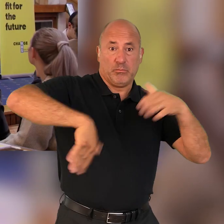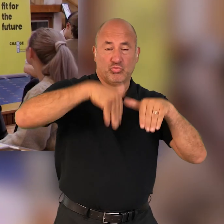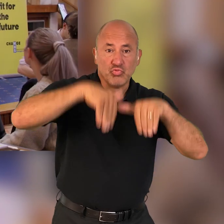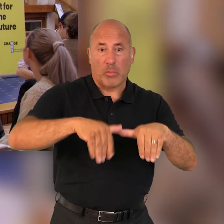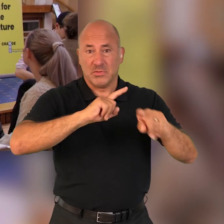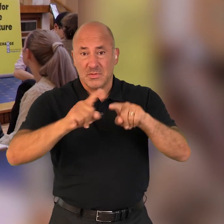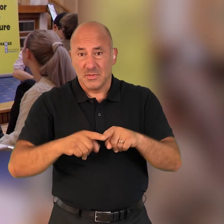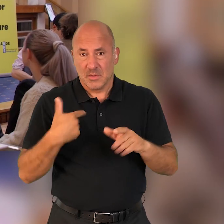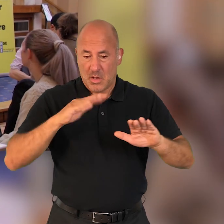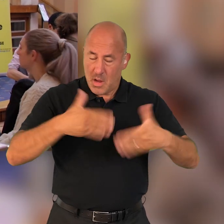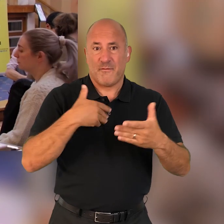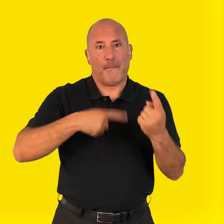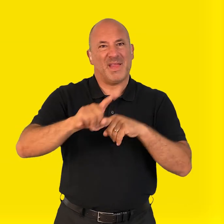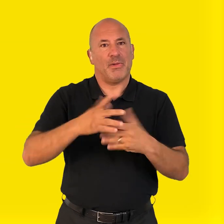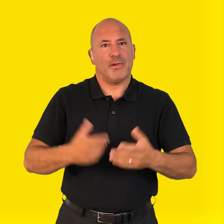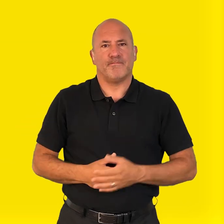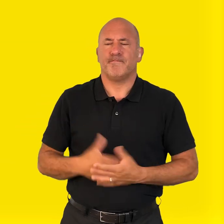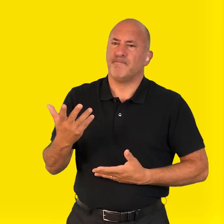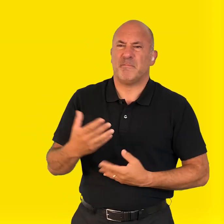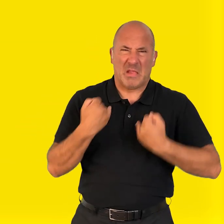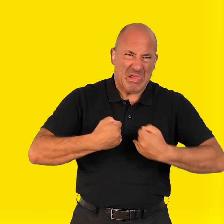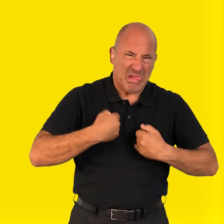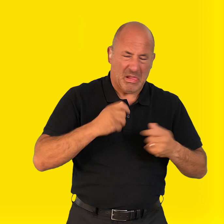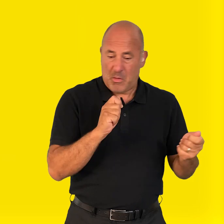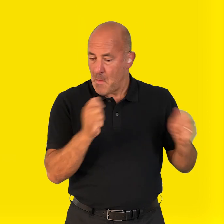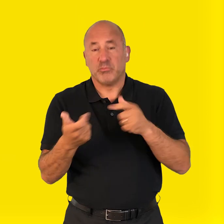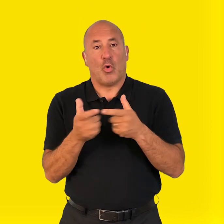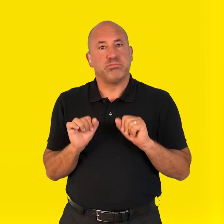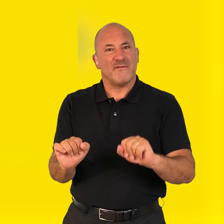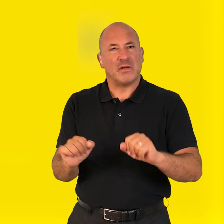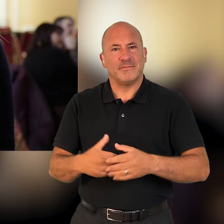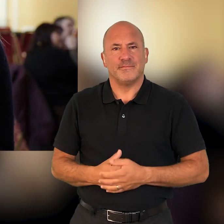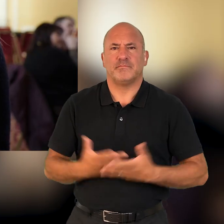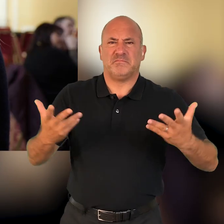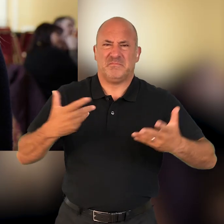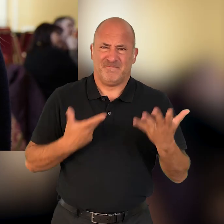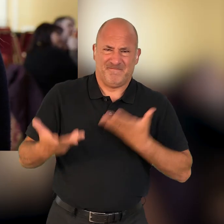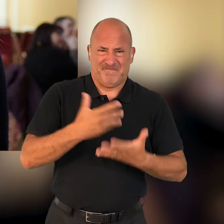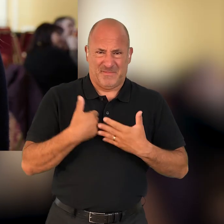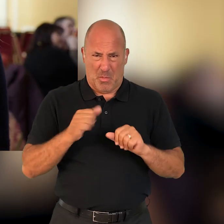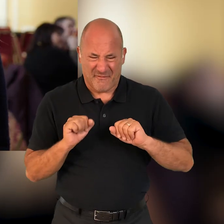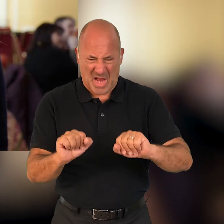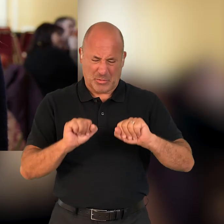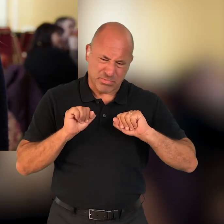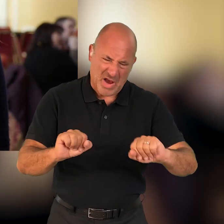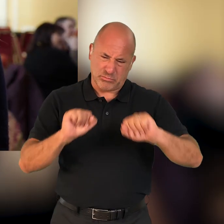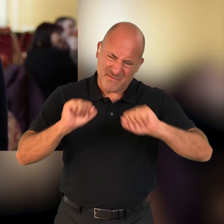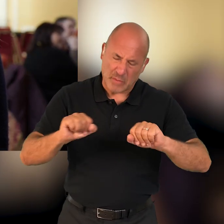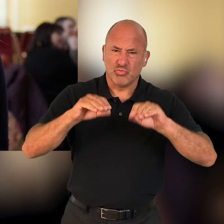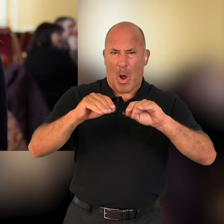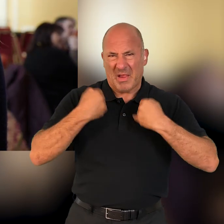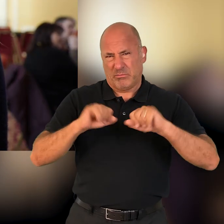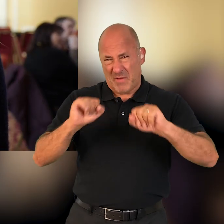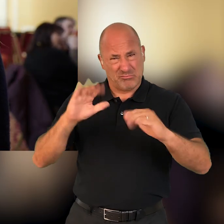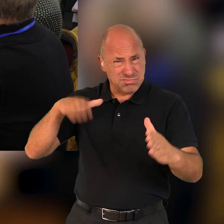deliver care for our whole population? Moving from treating sickness to preventing it. Although we talk a lot about prevention,